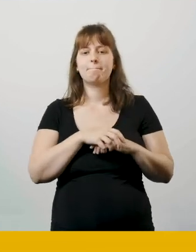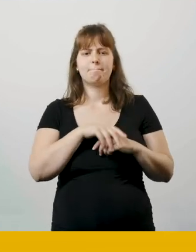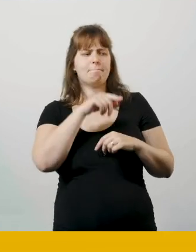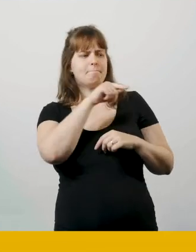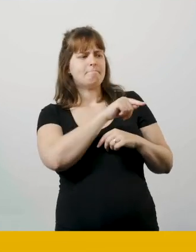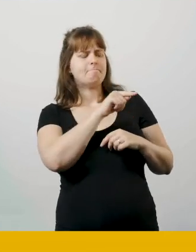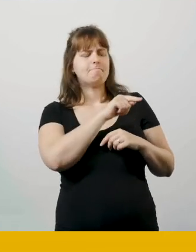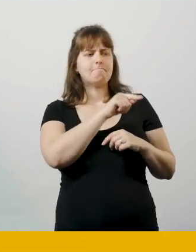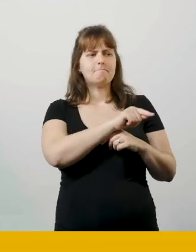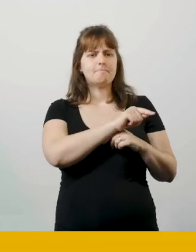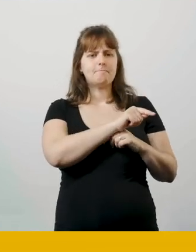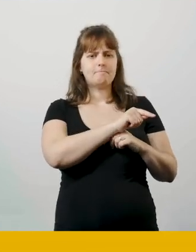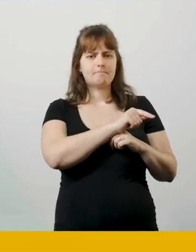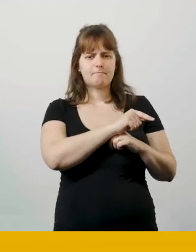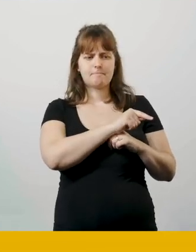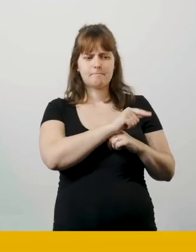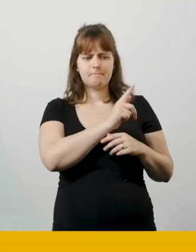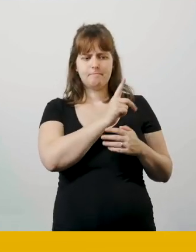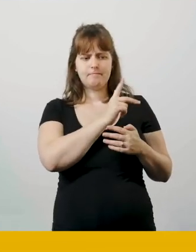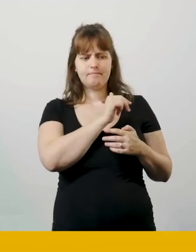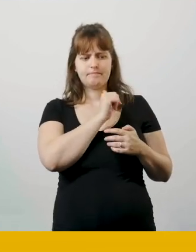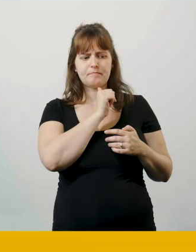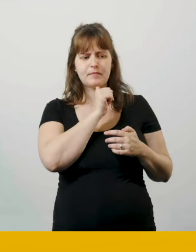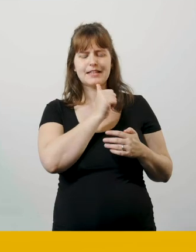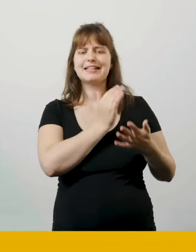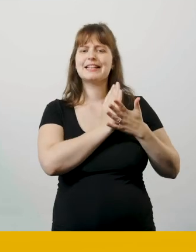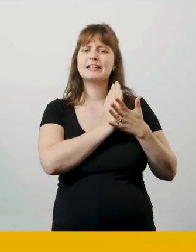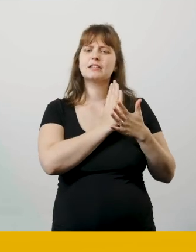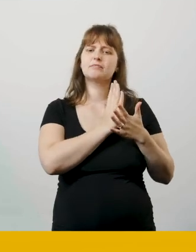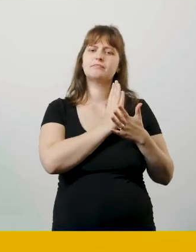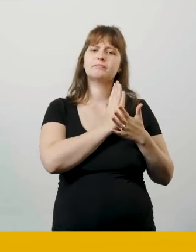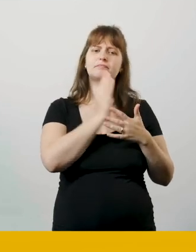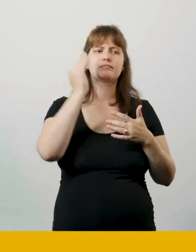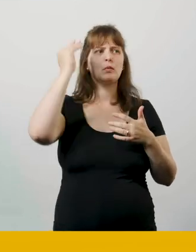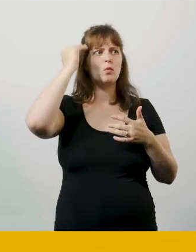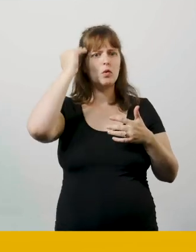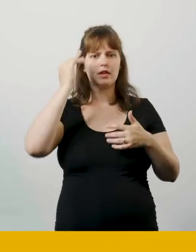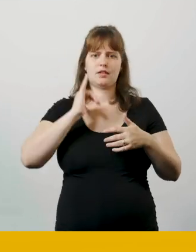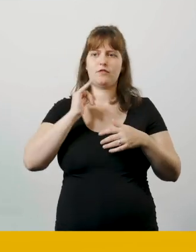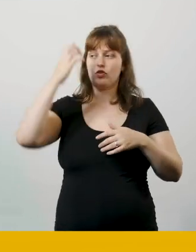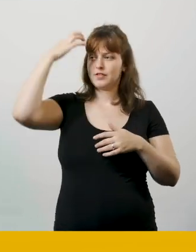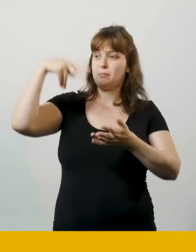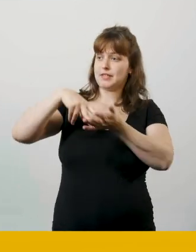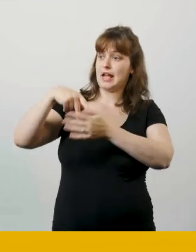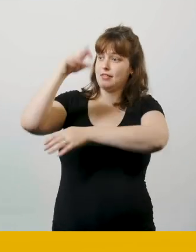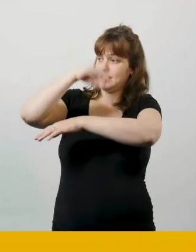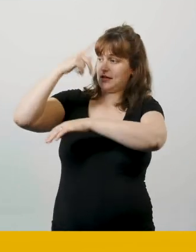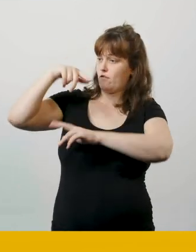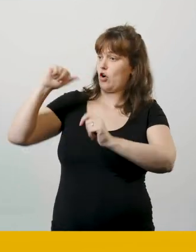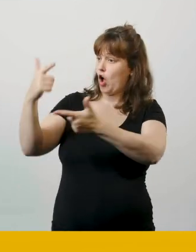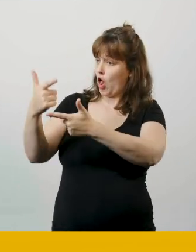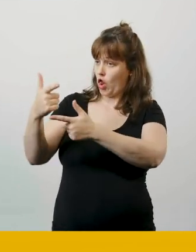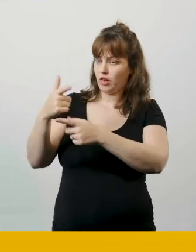company was not really aware of design for all as a concept, but they